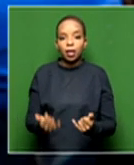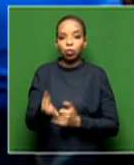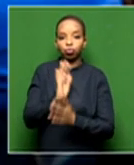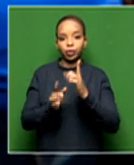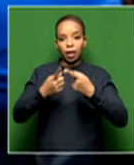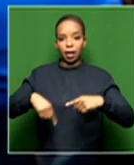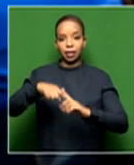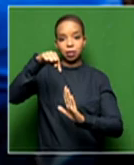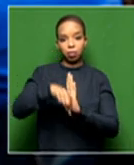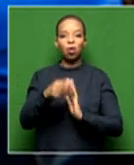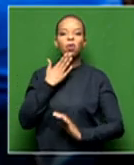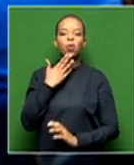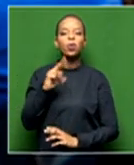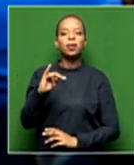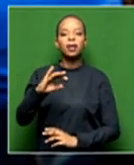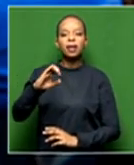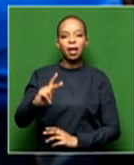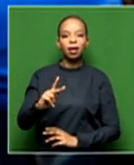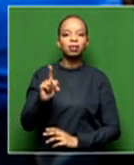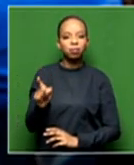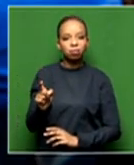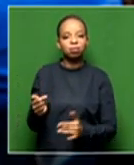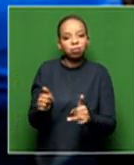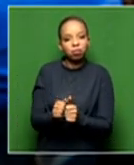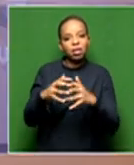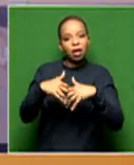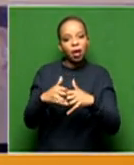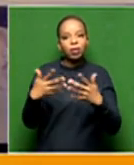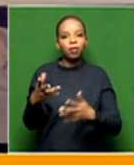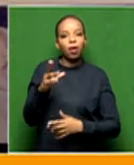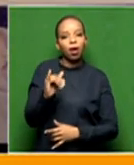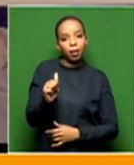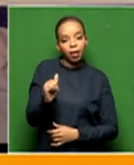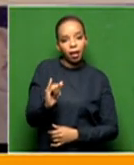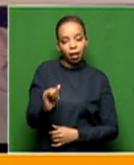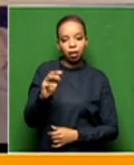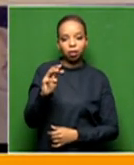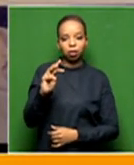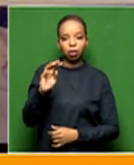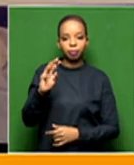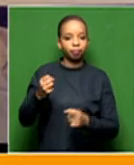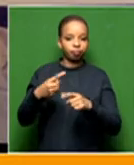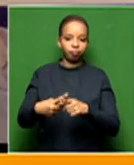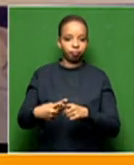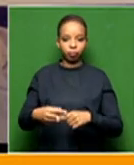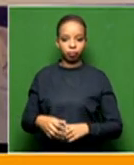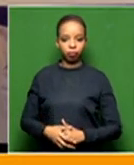Nick Bradshaw, who is the co-founder of the AI Expo. Nick, very good morning to you. Thanks for joining us. Welcome.